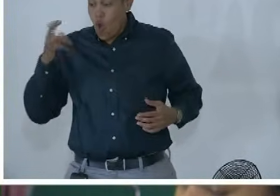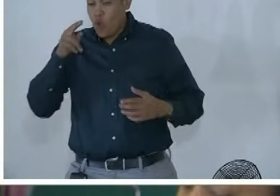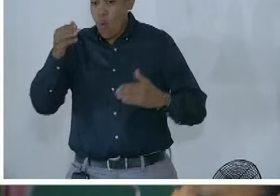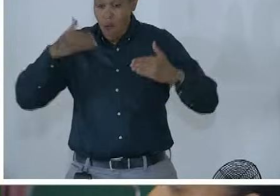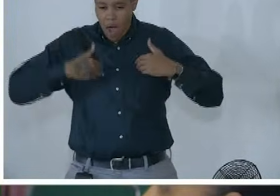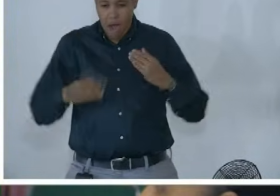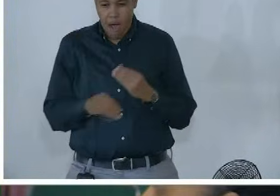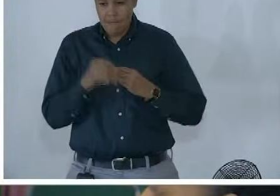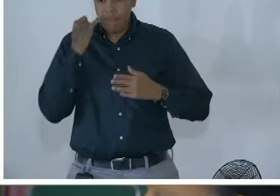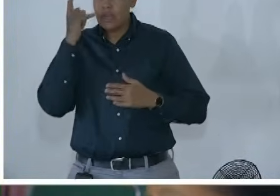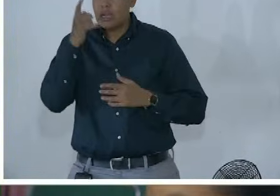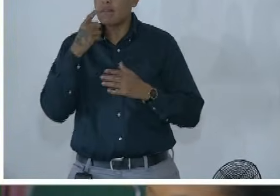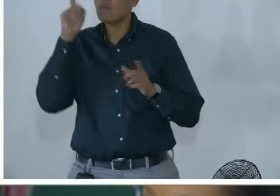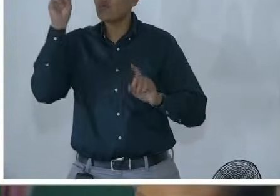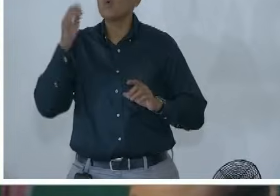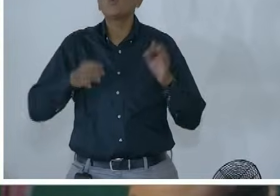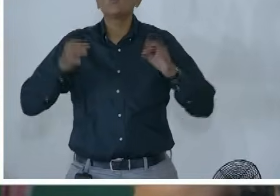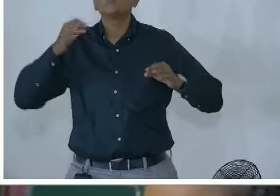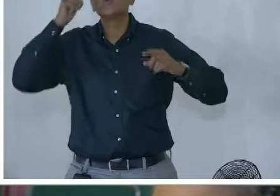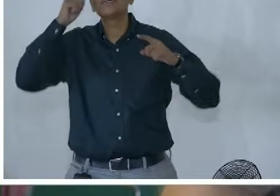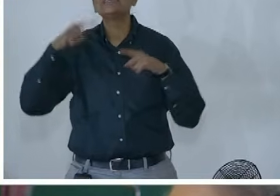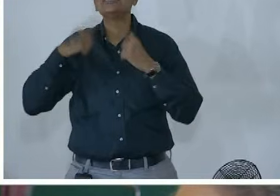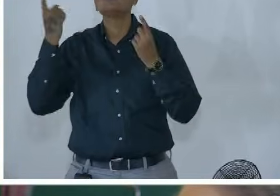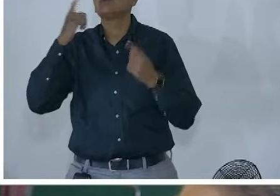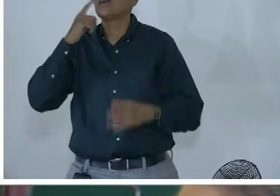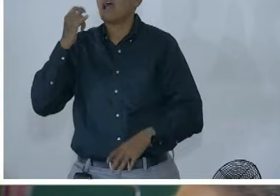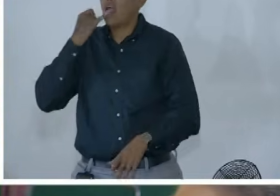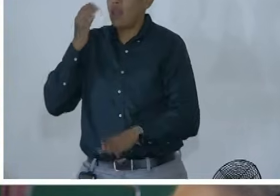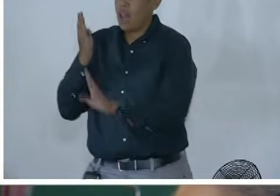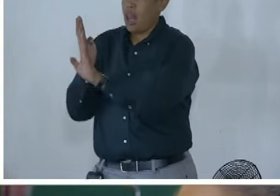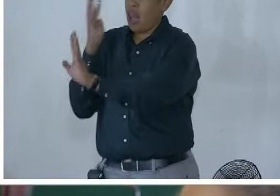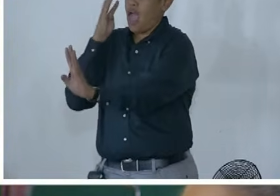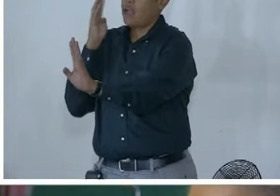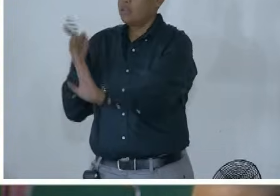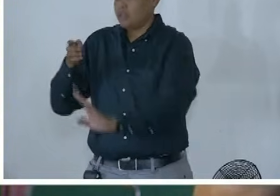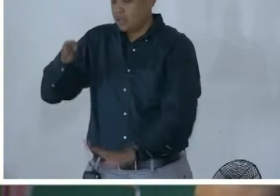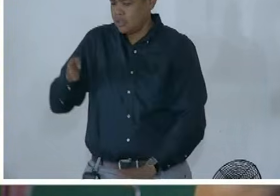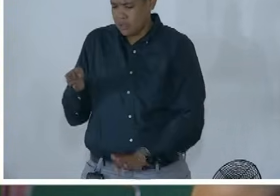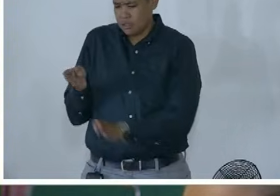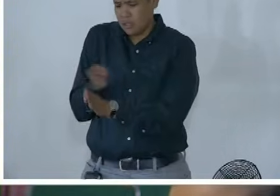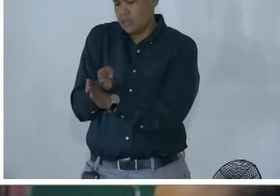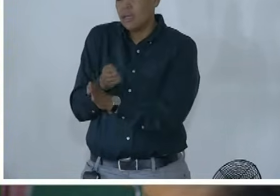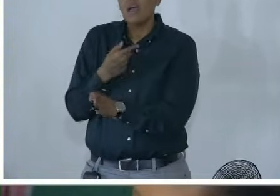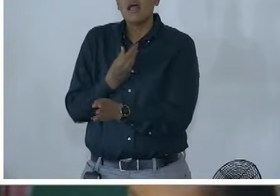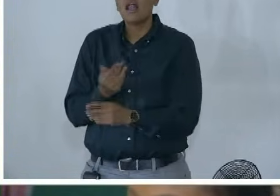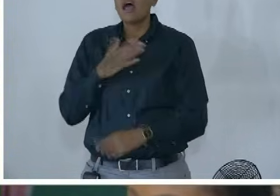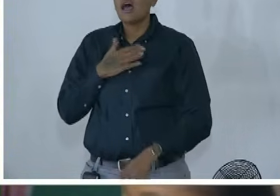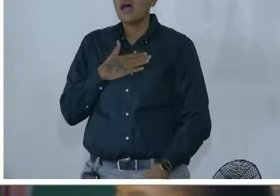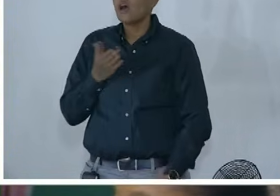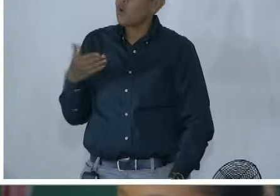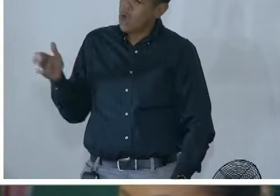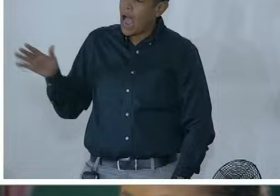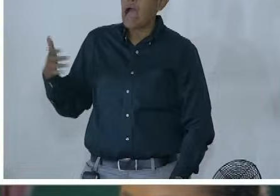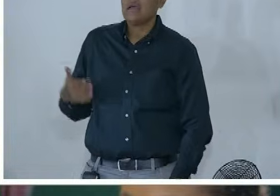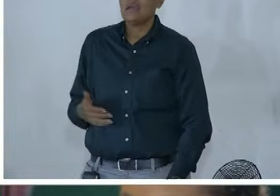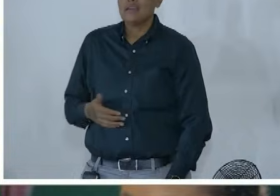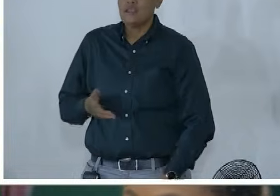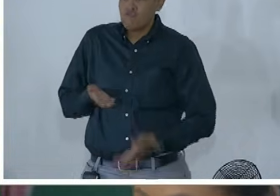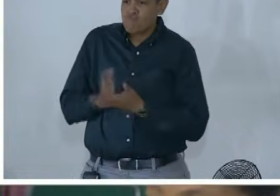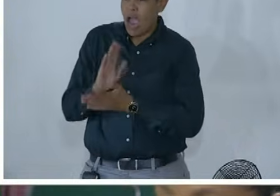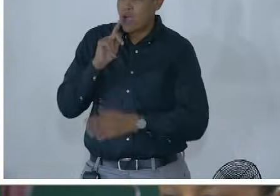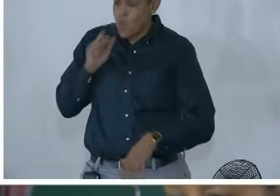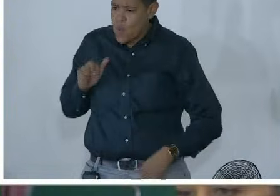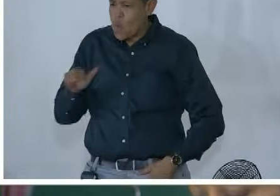have in the courts a disagreement over a fence. Your fence is on my piece of land, a right of way, or